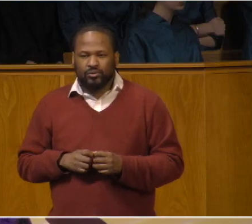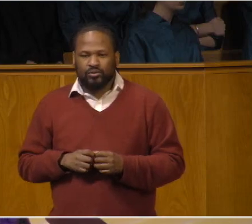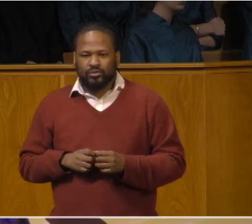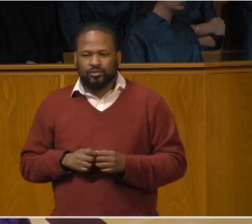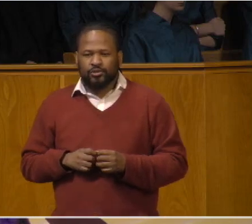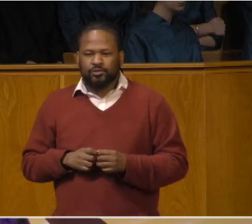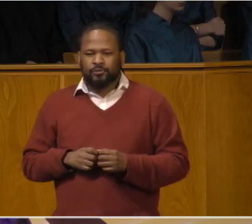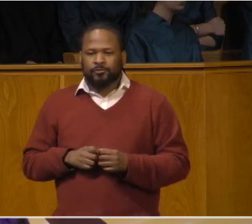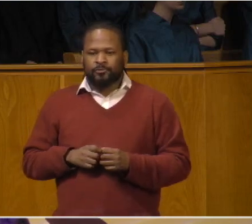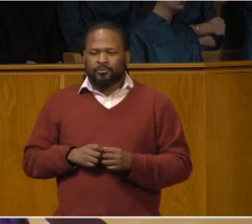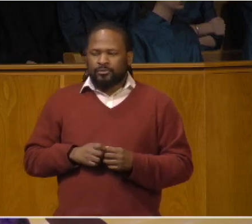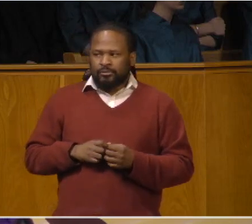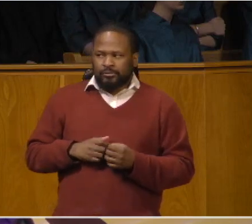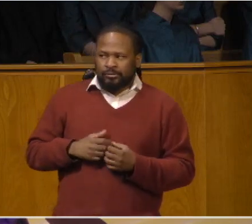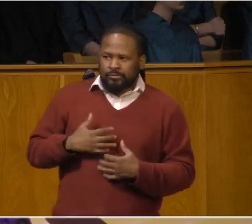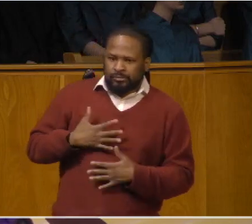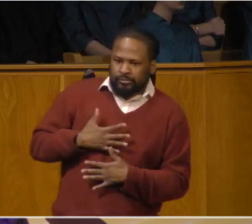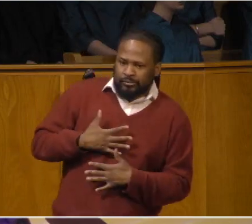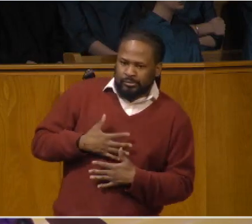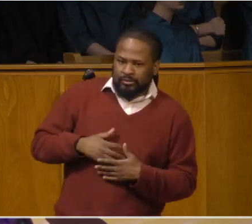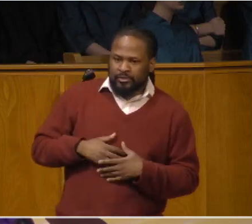fear, anxiety, etc.